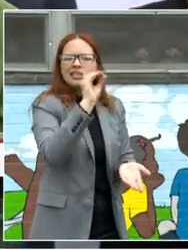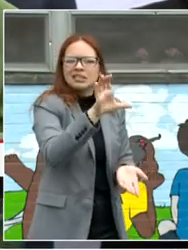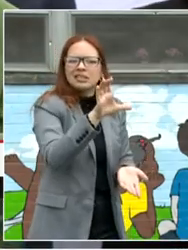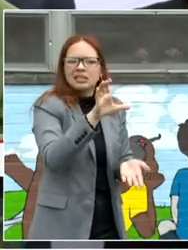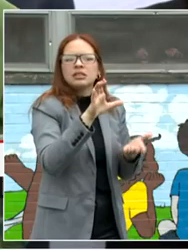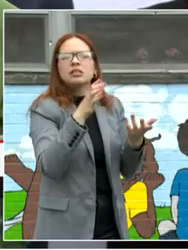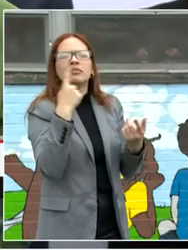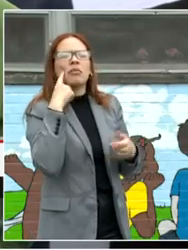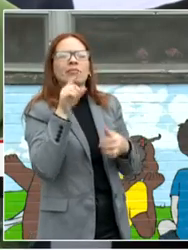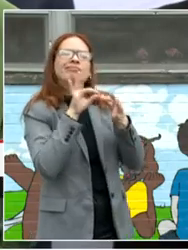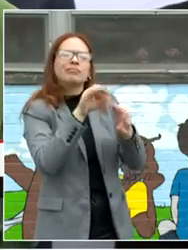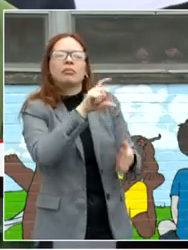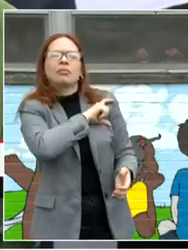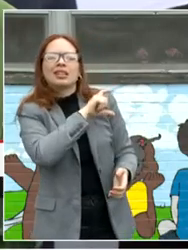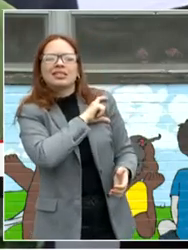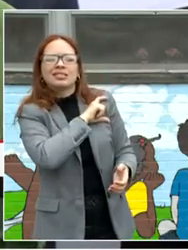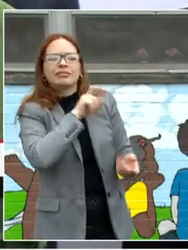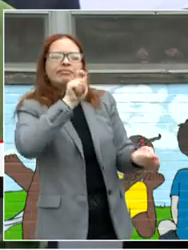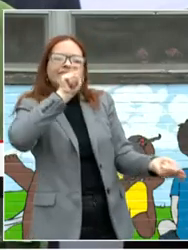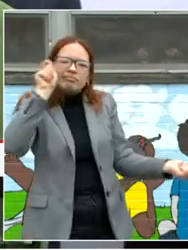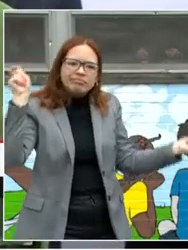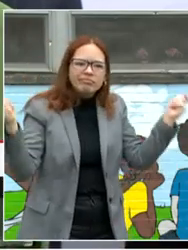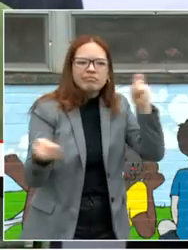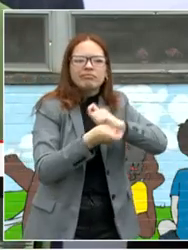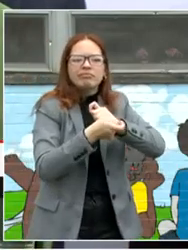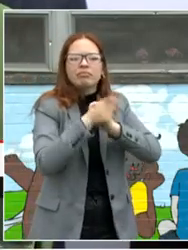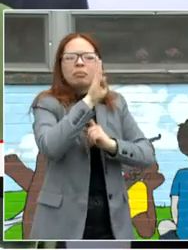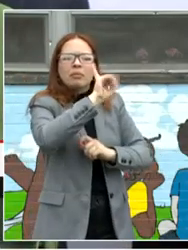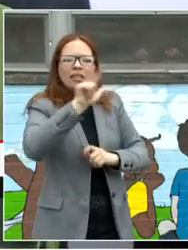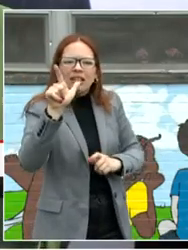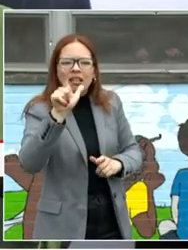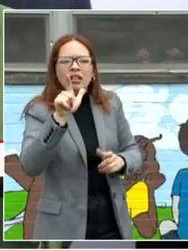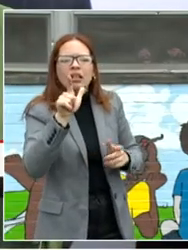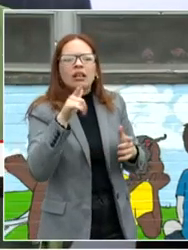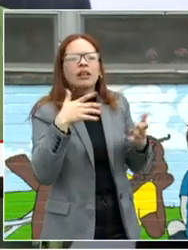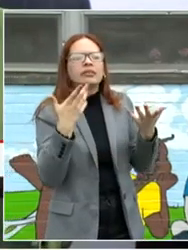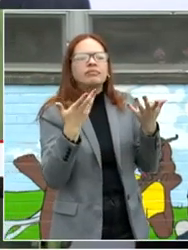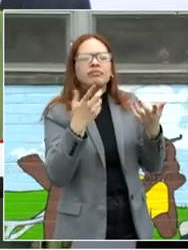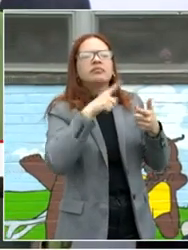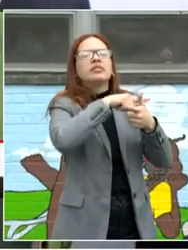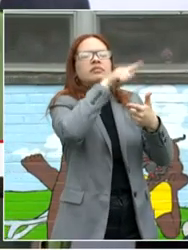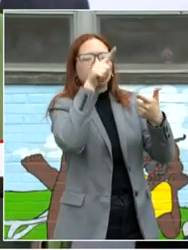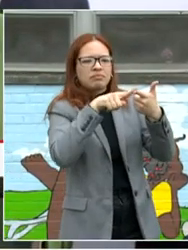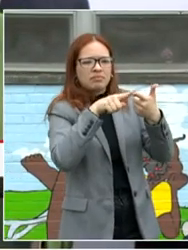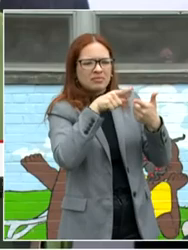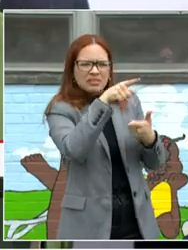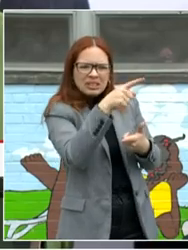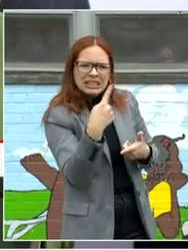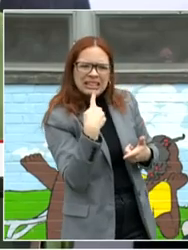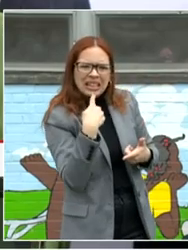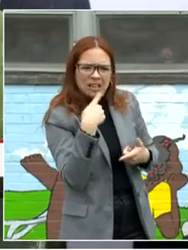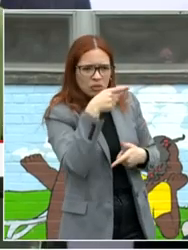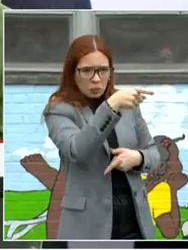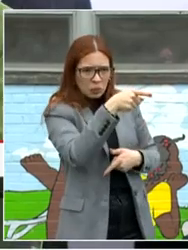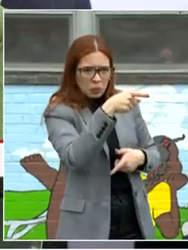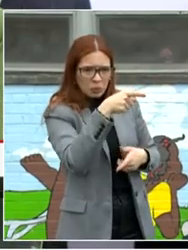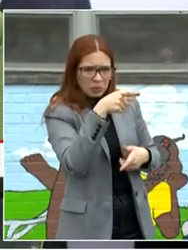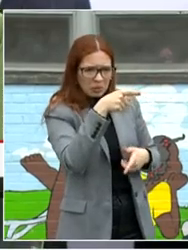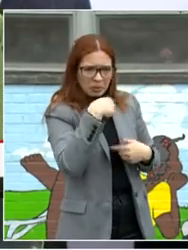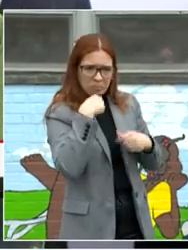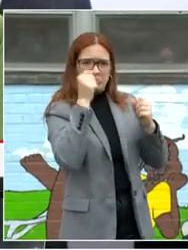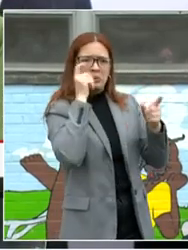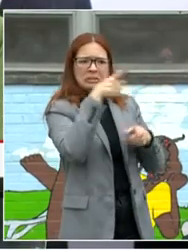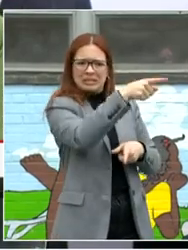kind of the center of the controversy? And then are you disappointed or surprised that you weren't specifically invited to speak on the